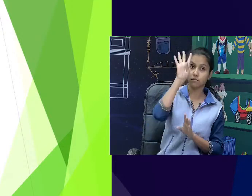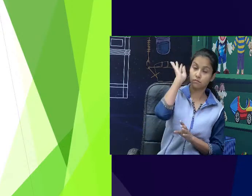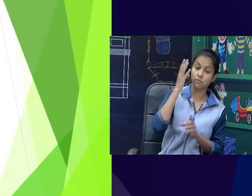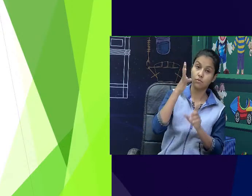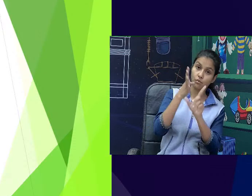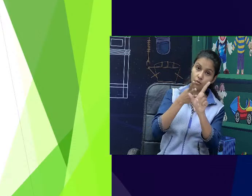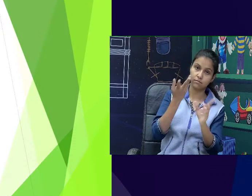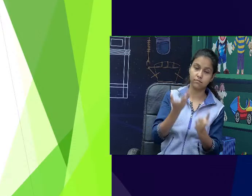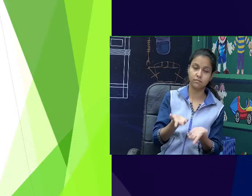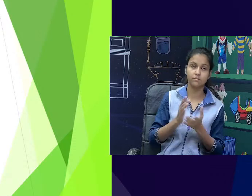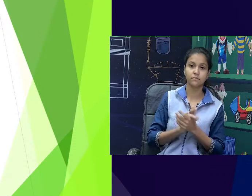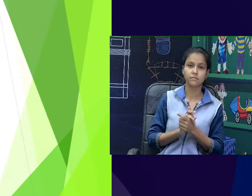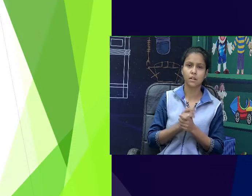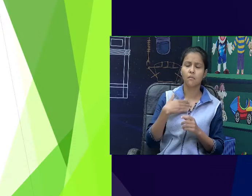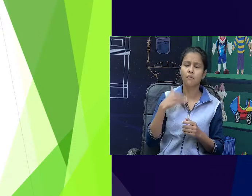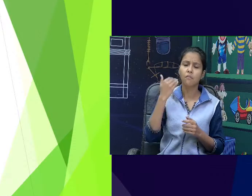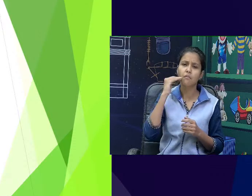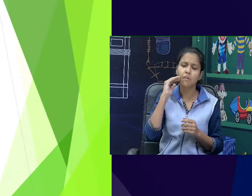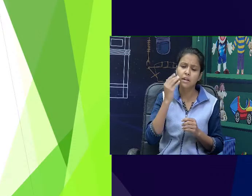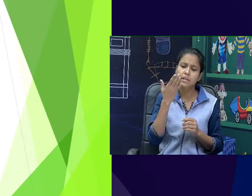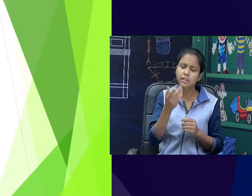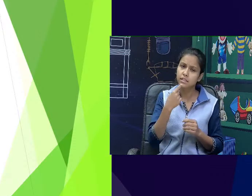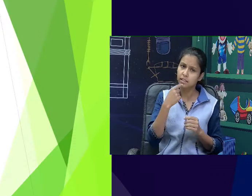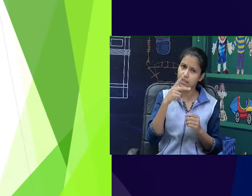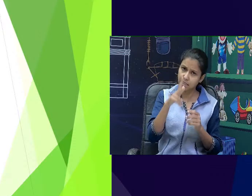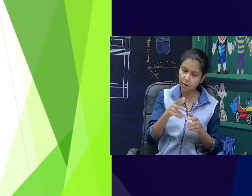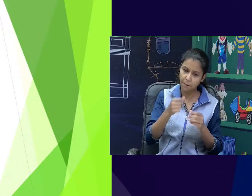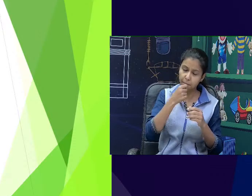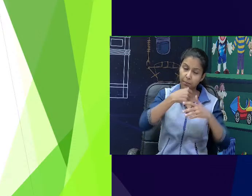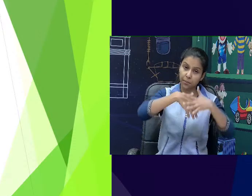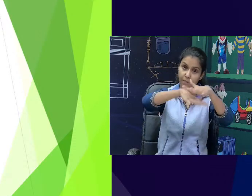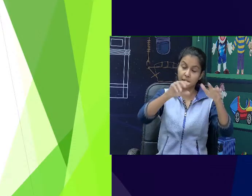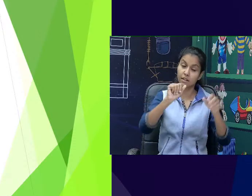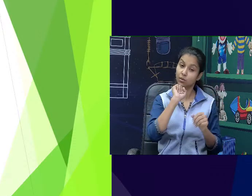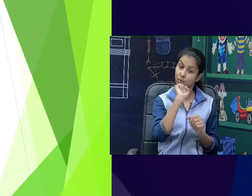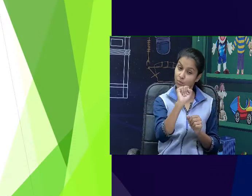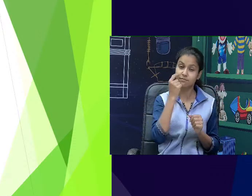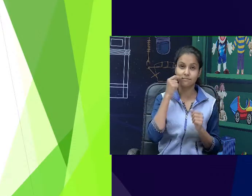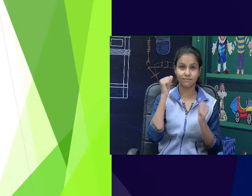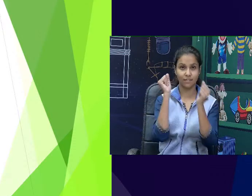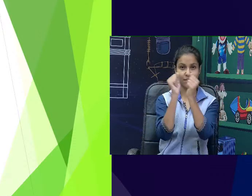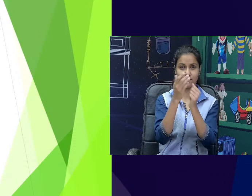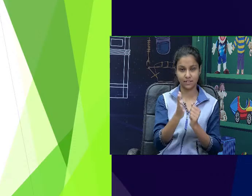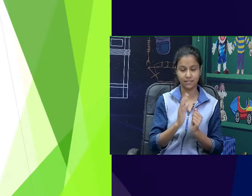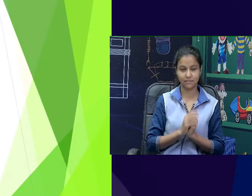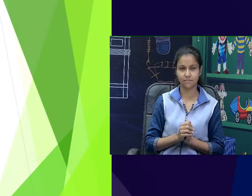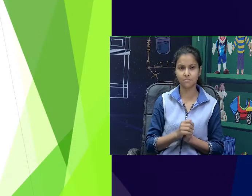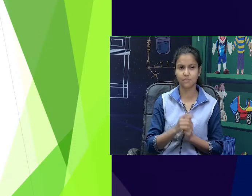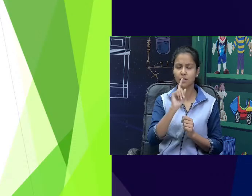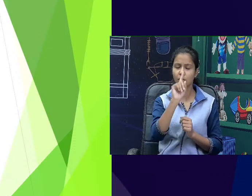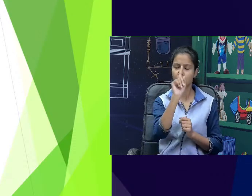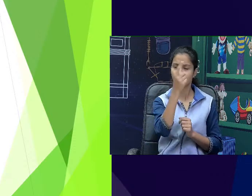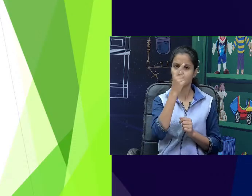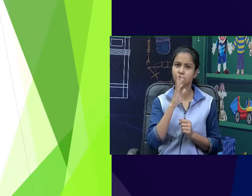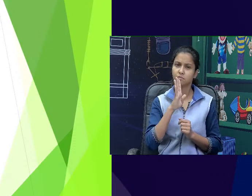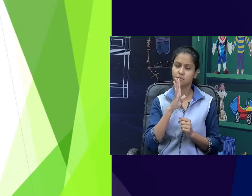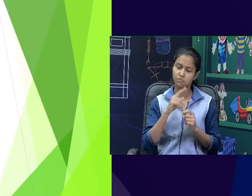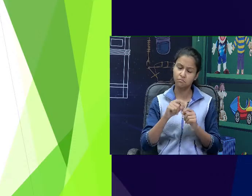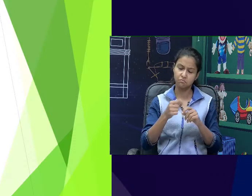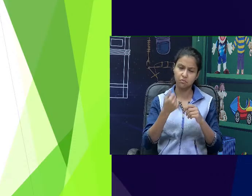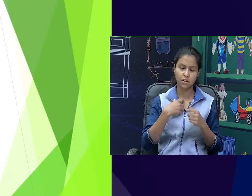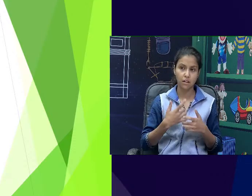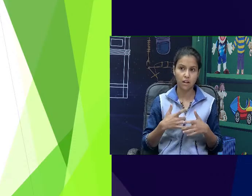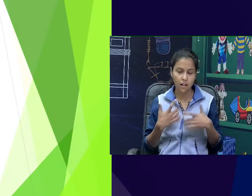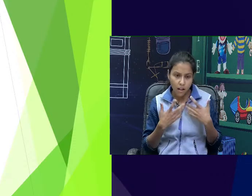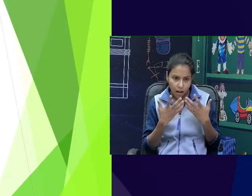years old, when he went to the beach with his father. That was his very first encounter with water, when he